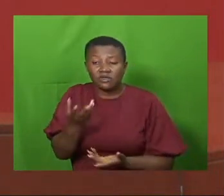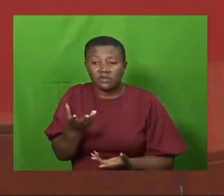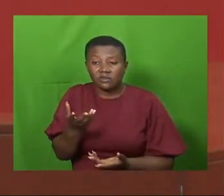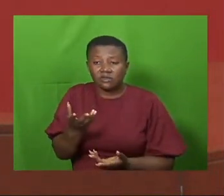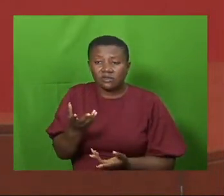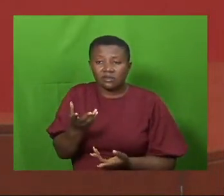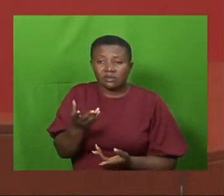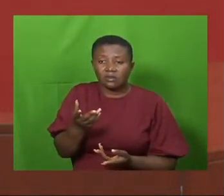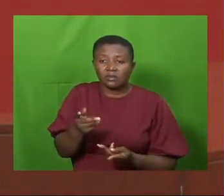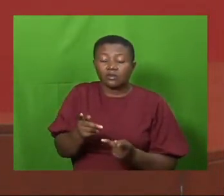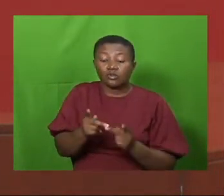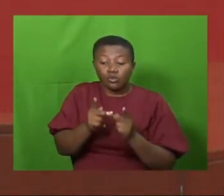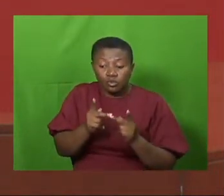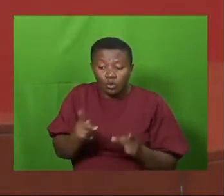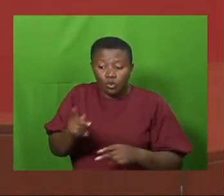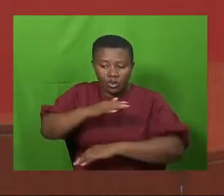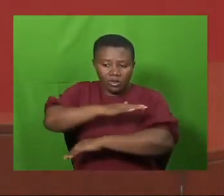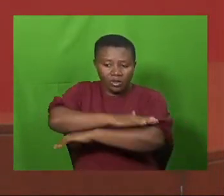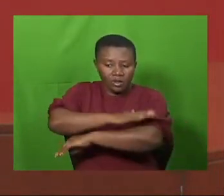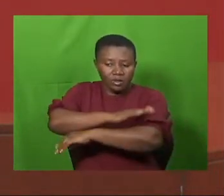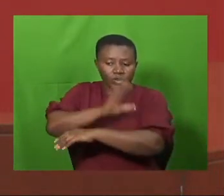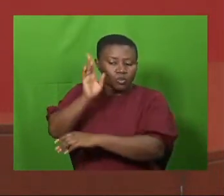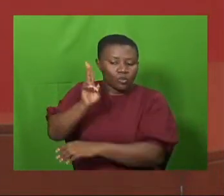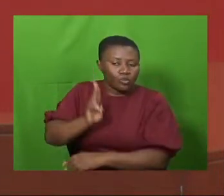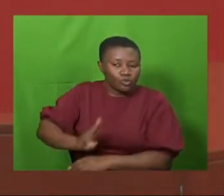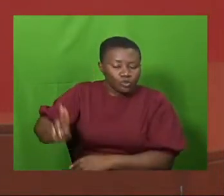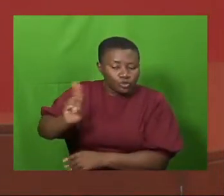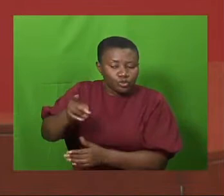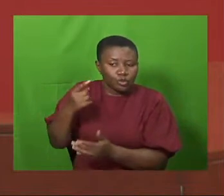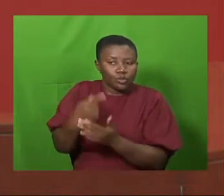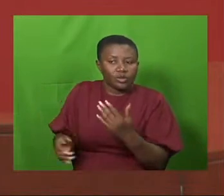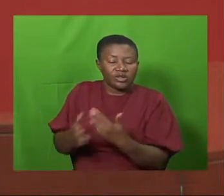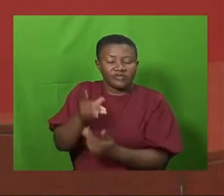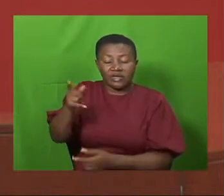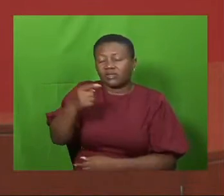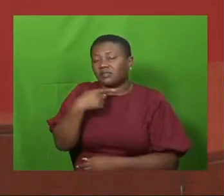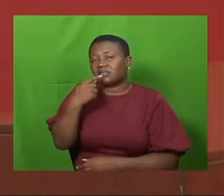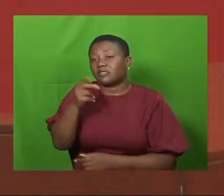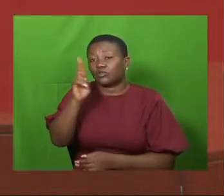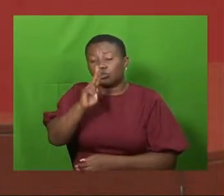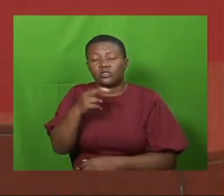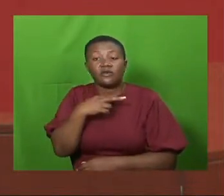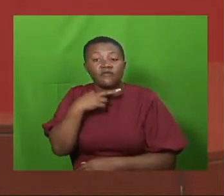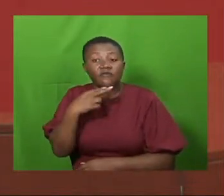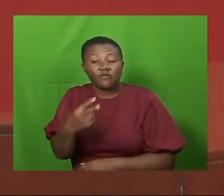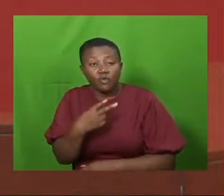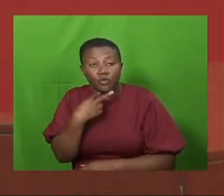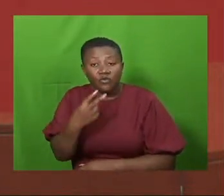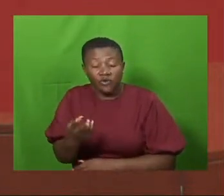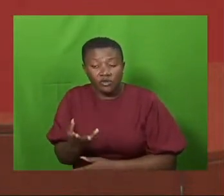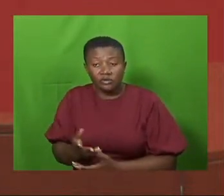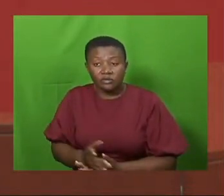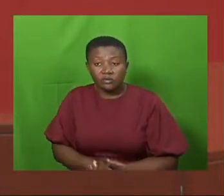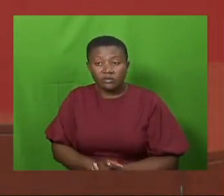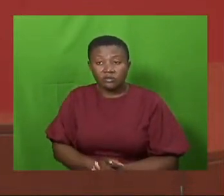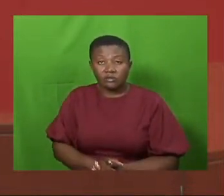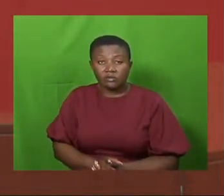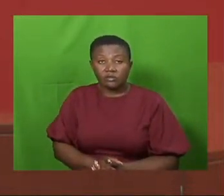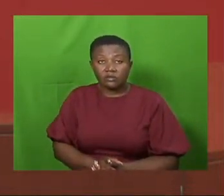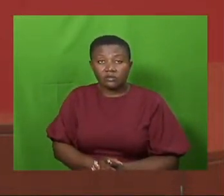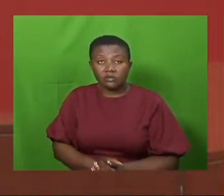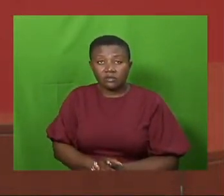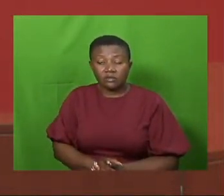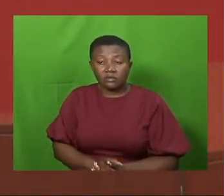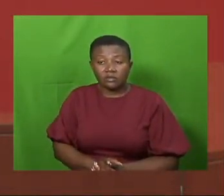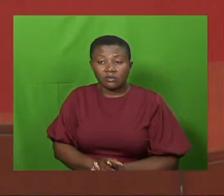will definitely capture exactly what he has spoken to us. So, with respect to me coming